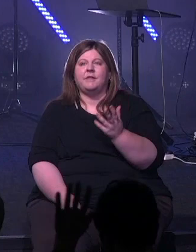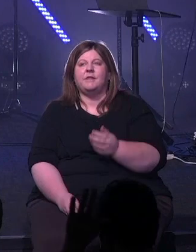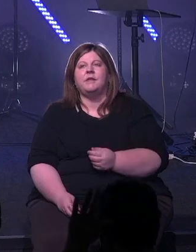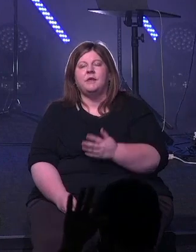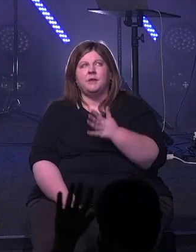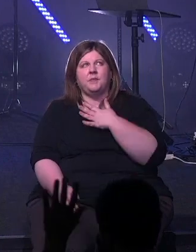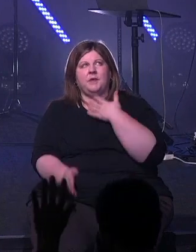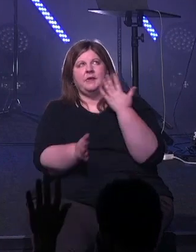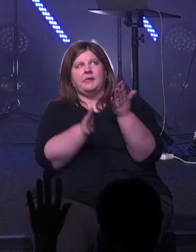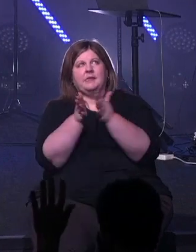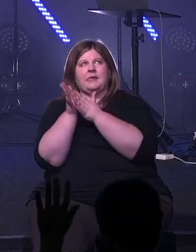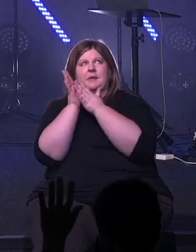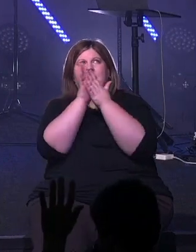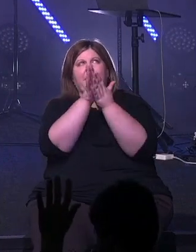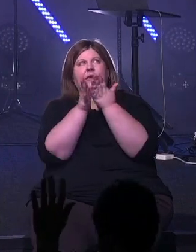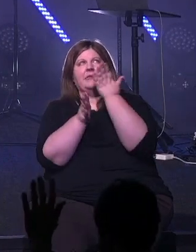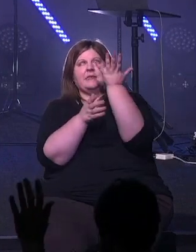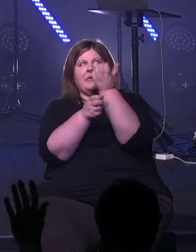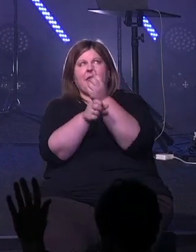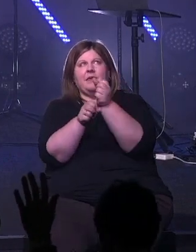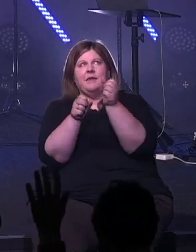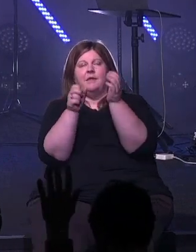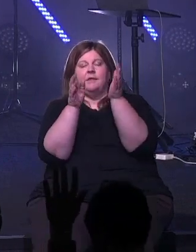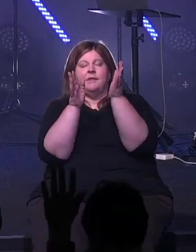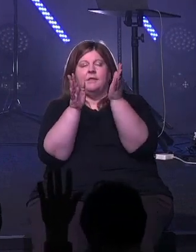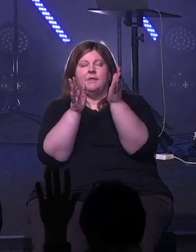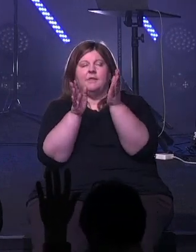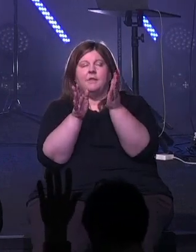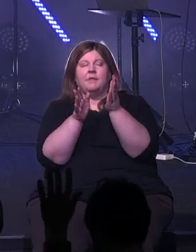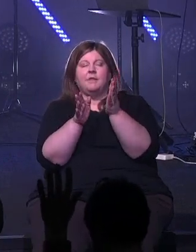song, praising my Savior.